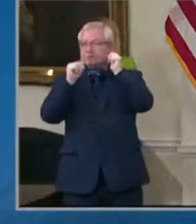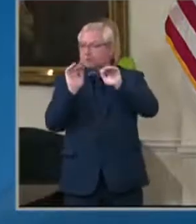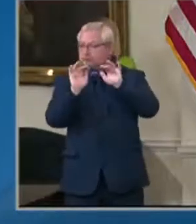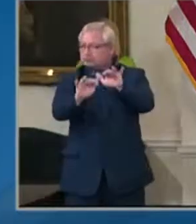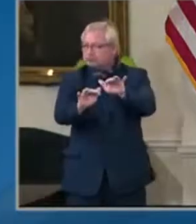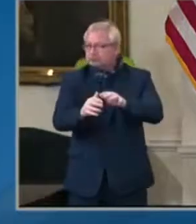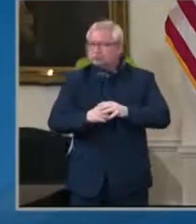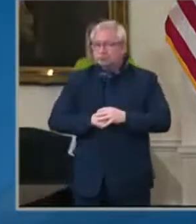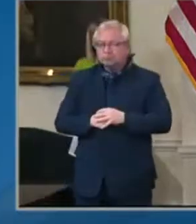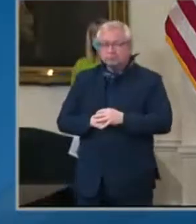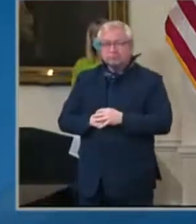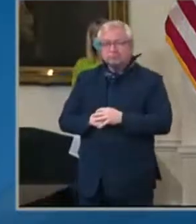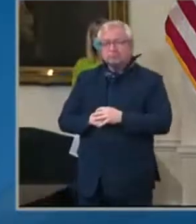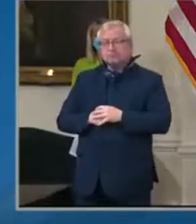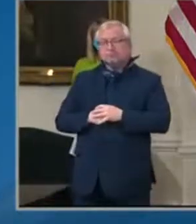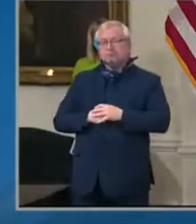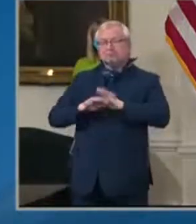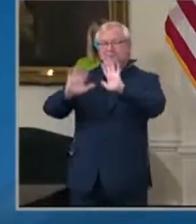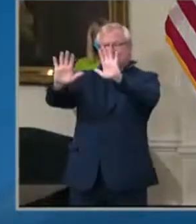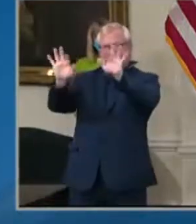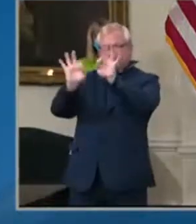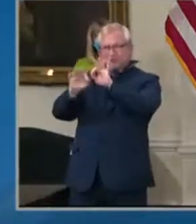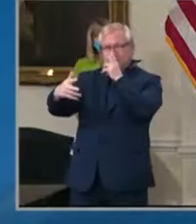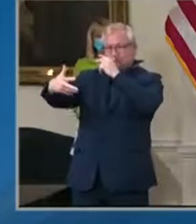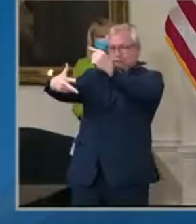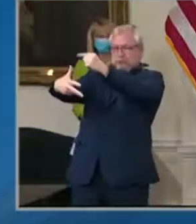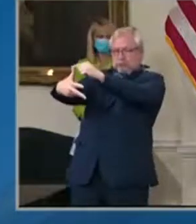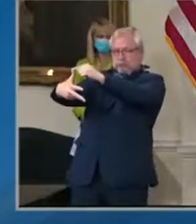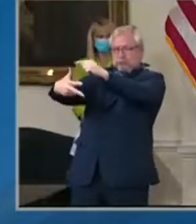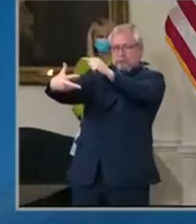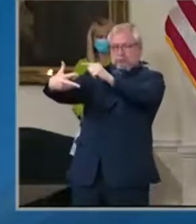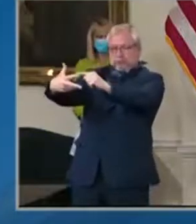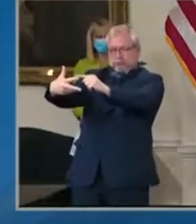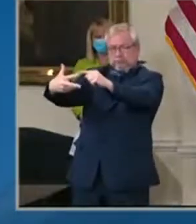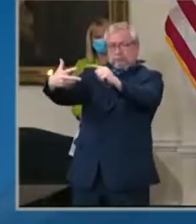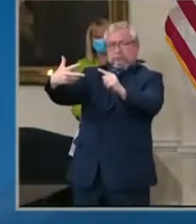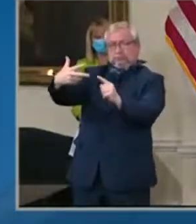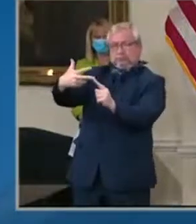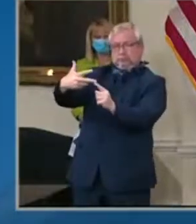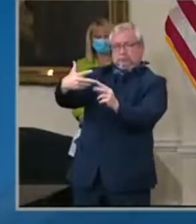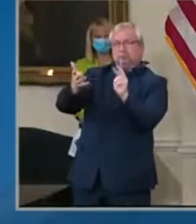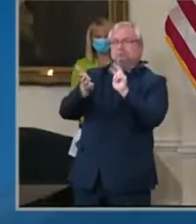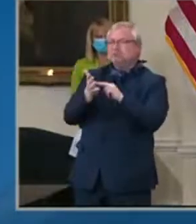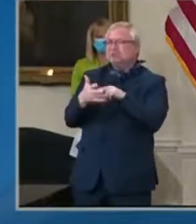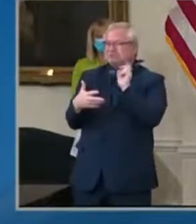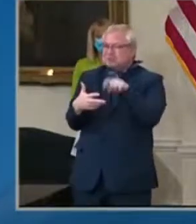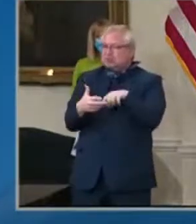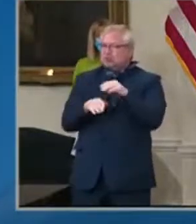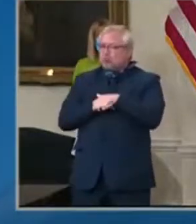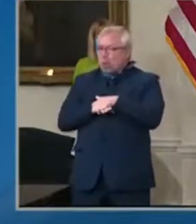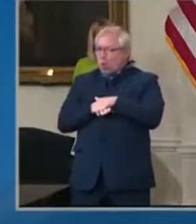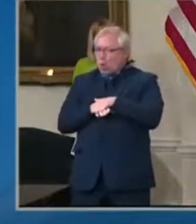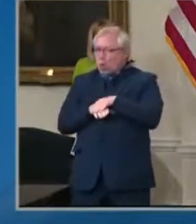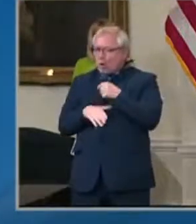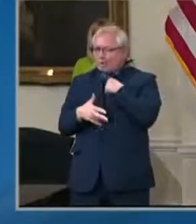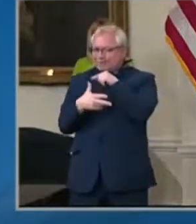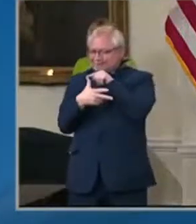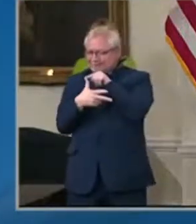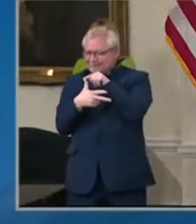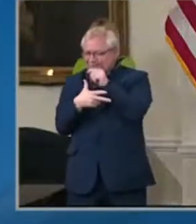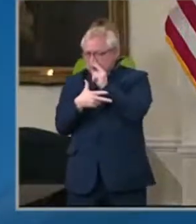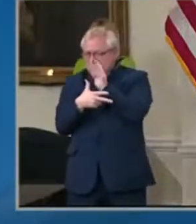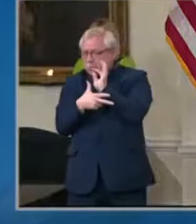of these recovery stages will need to be instituted in a safe,